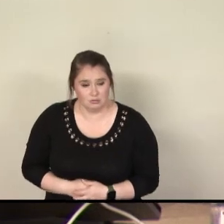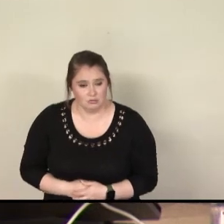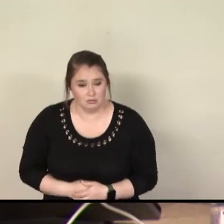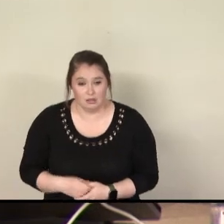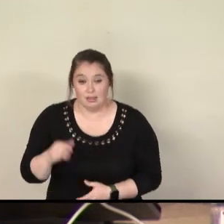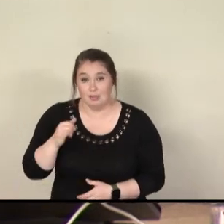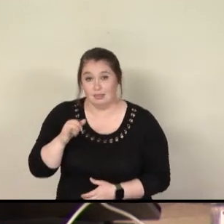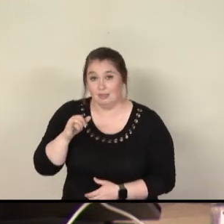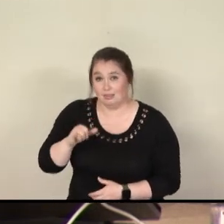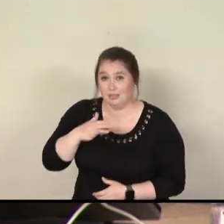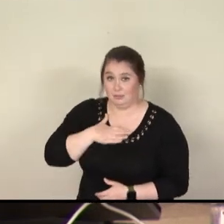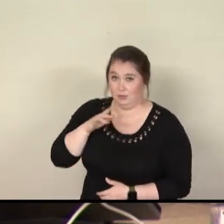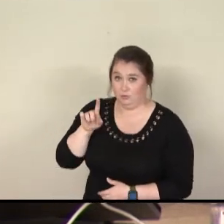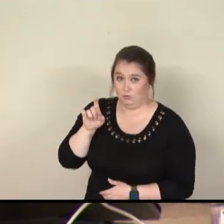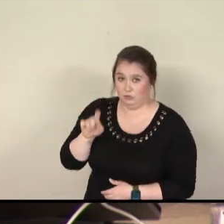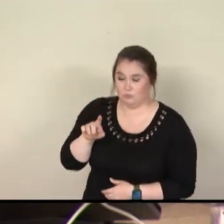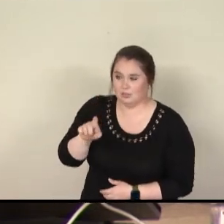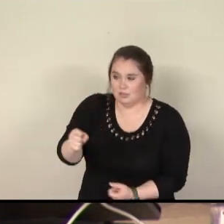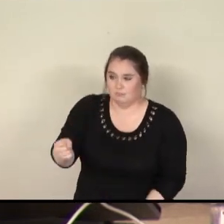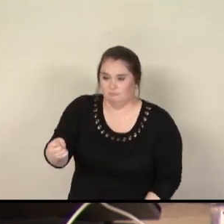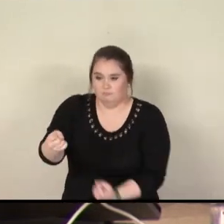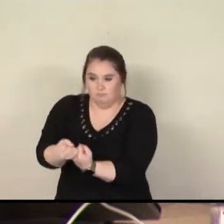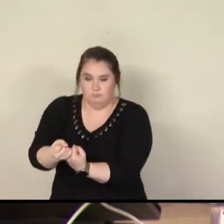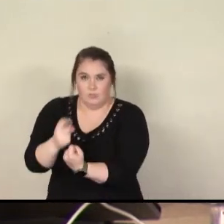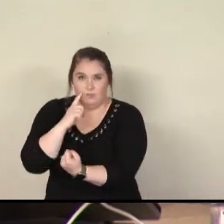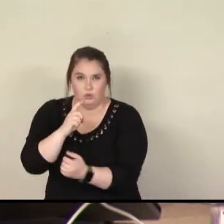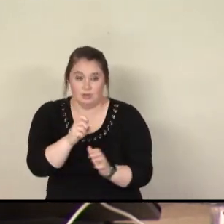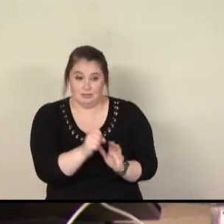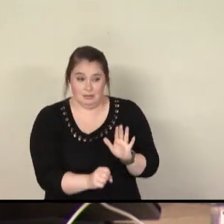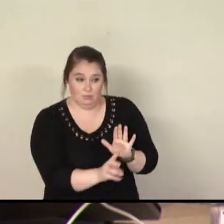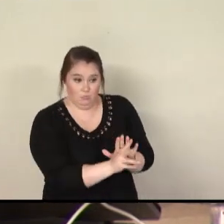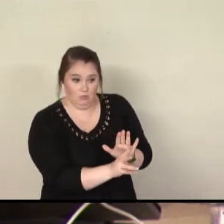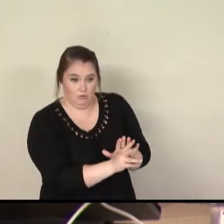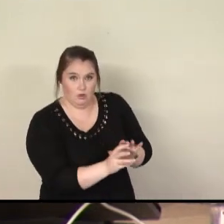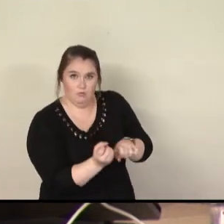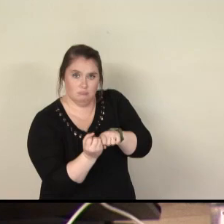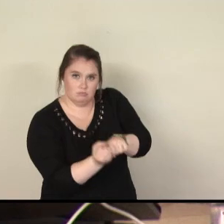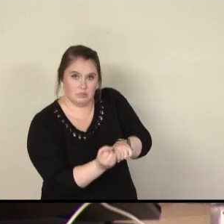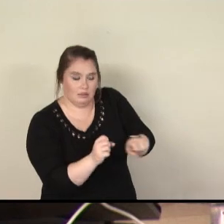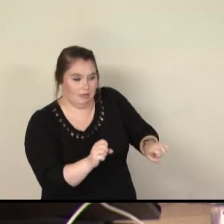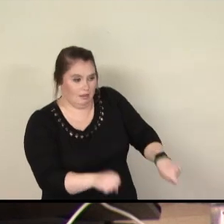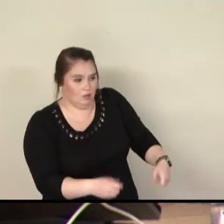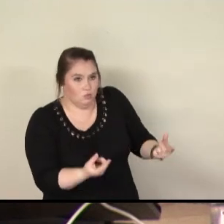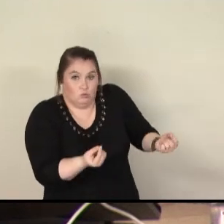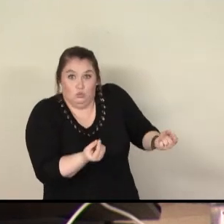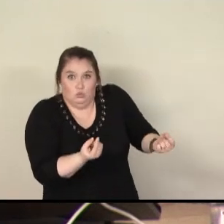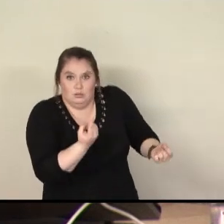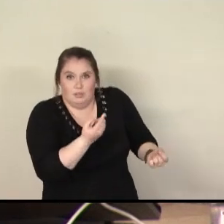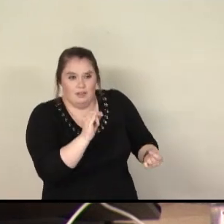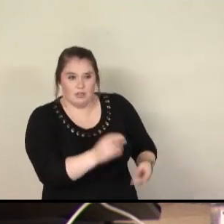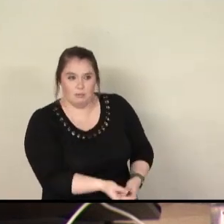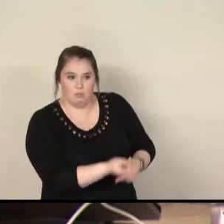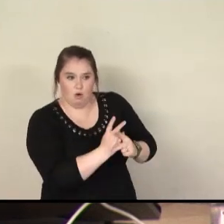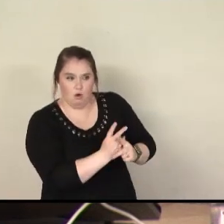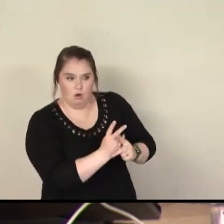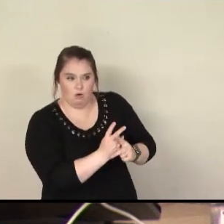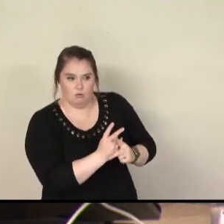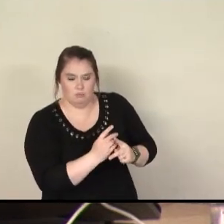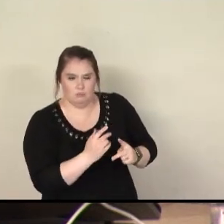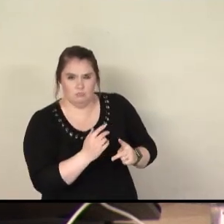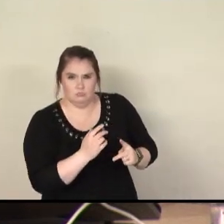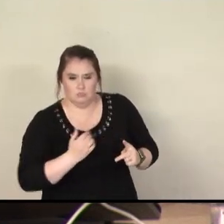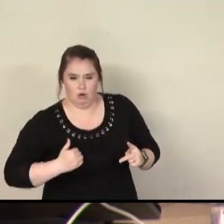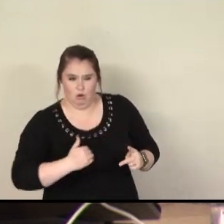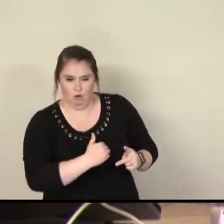That would be my question is, we need to be advocates then for Southern Little League to do something better about their fields if they borrow our space, but it's not technically